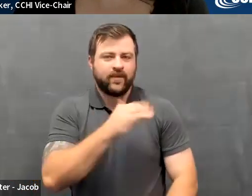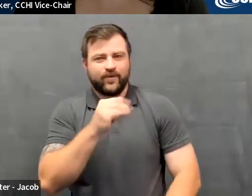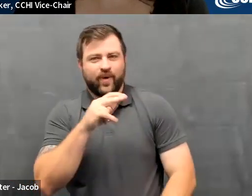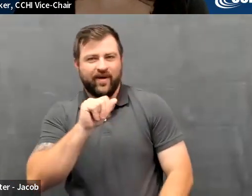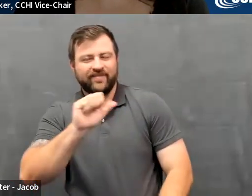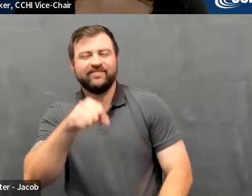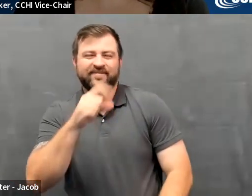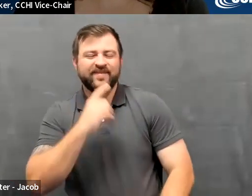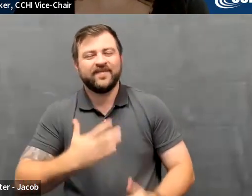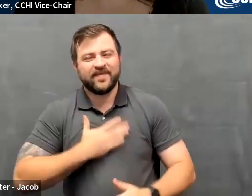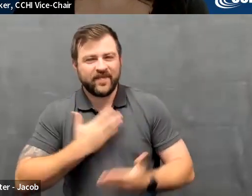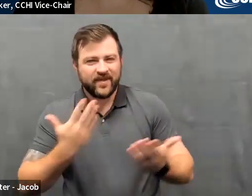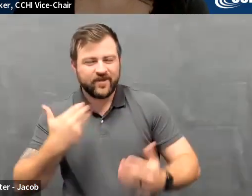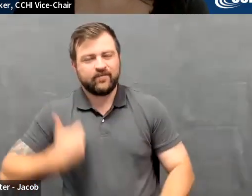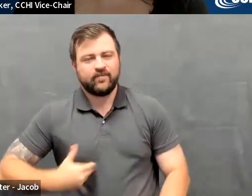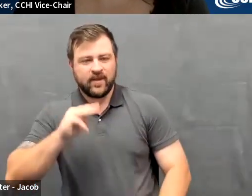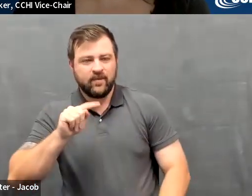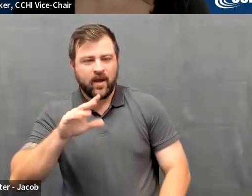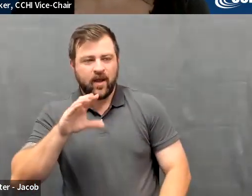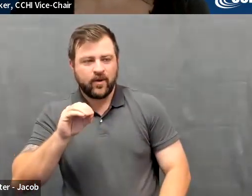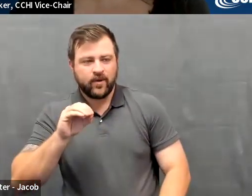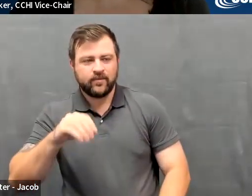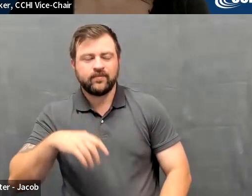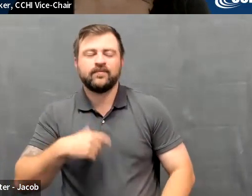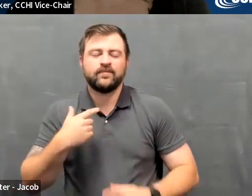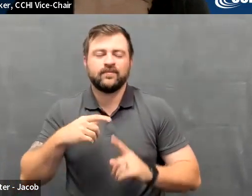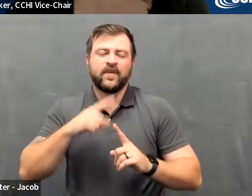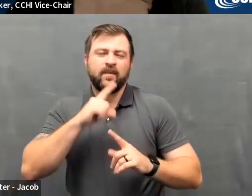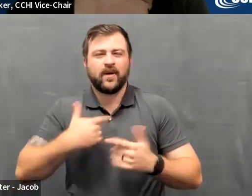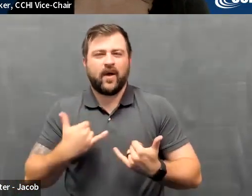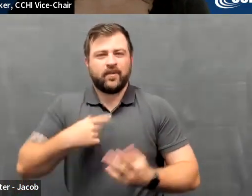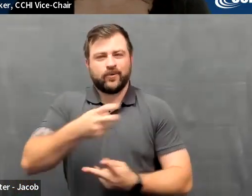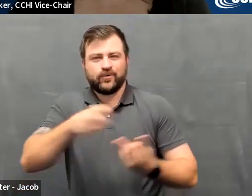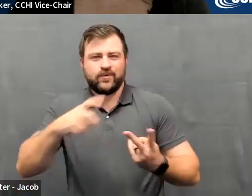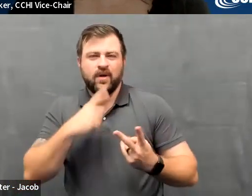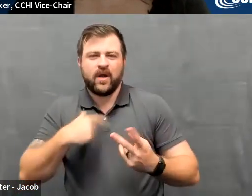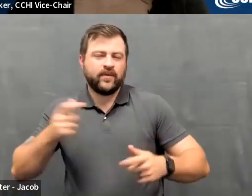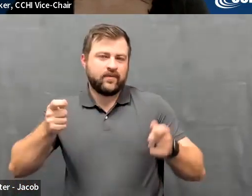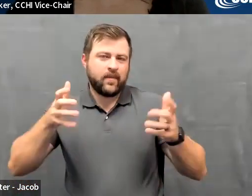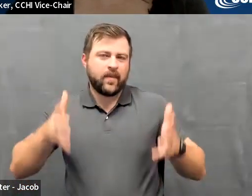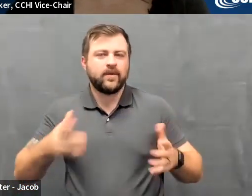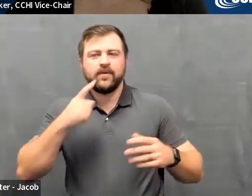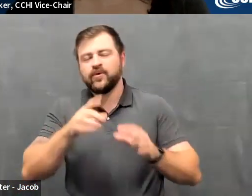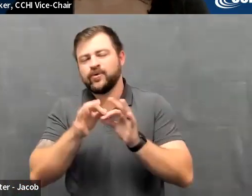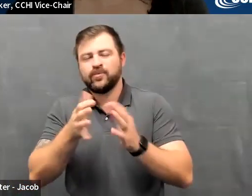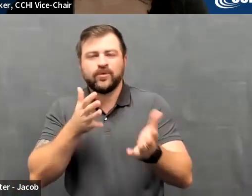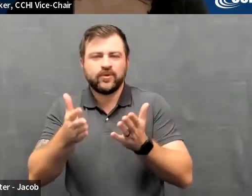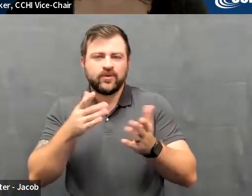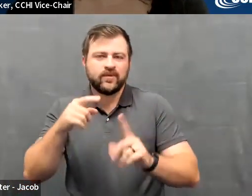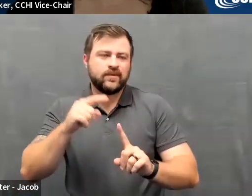happy to be here. My name is Mateo Rutherford, and I'm kind of in a transition right now. I was manager of interpreting services